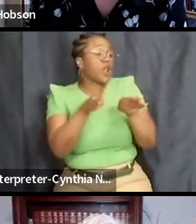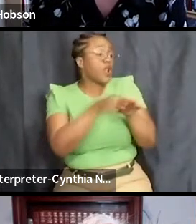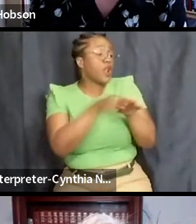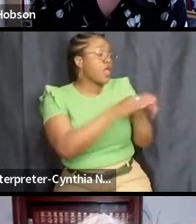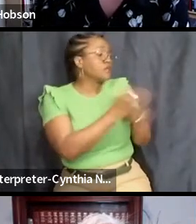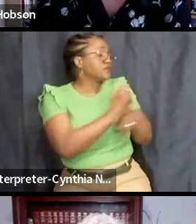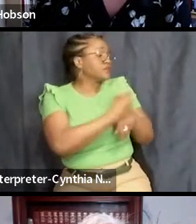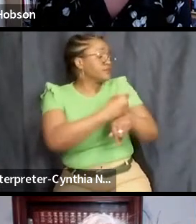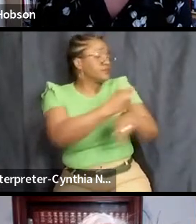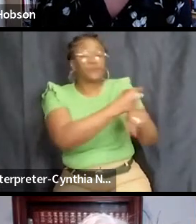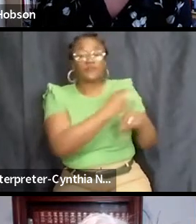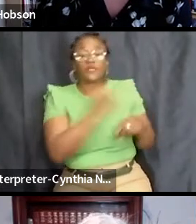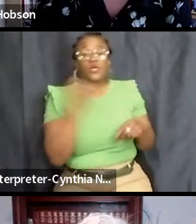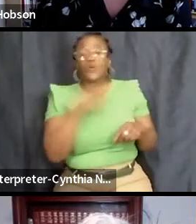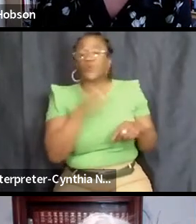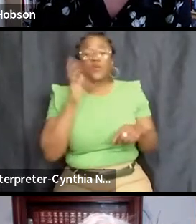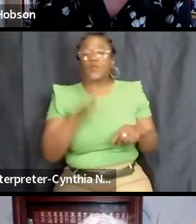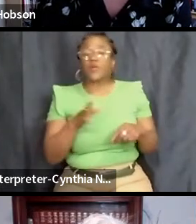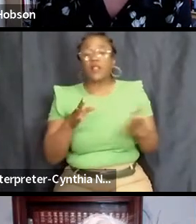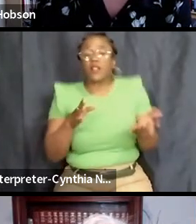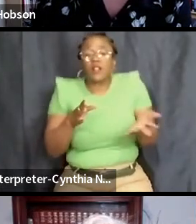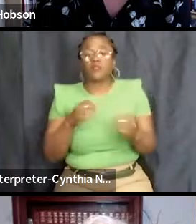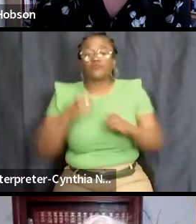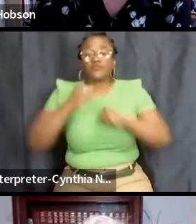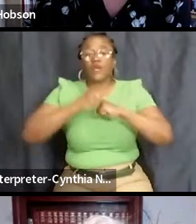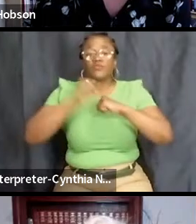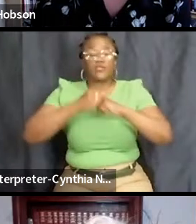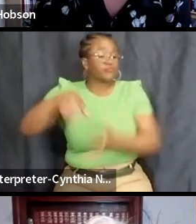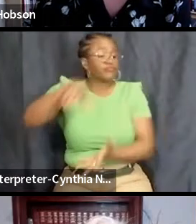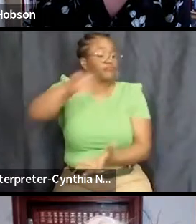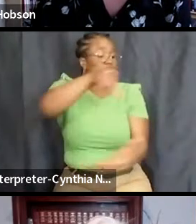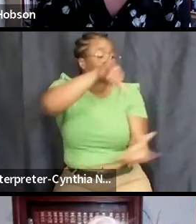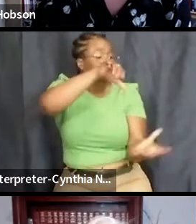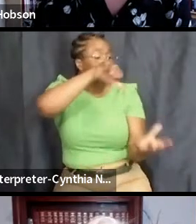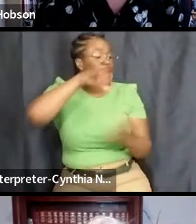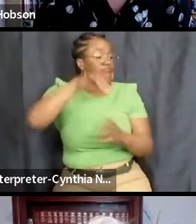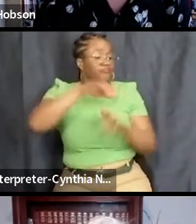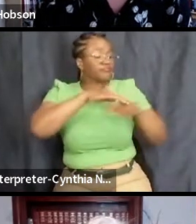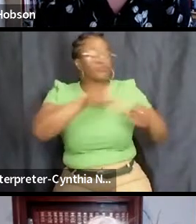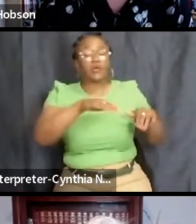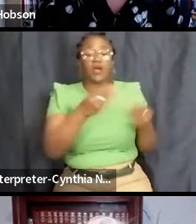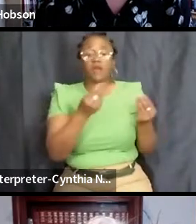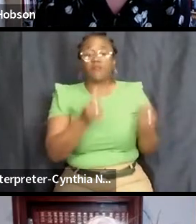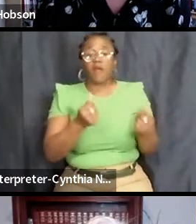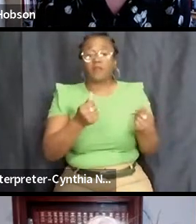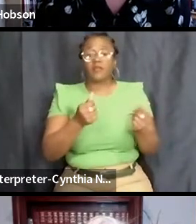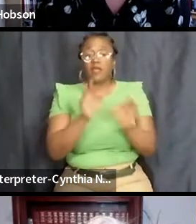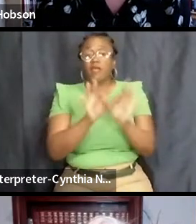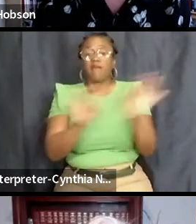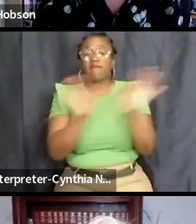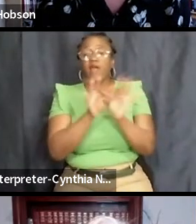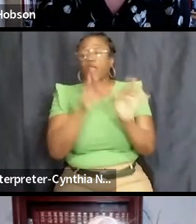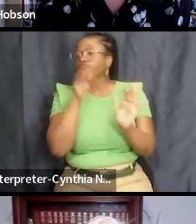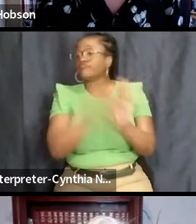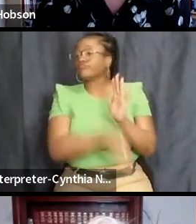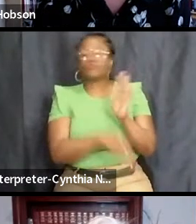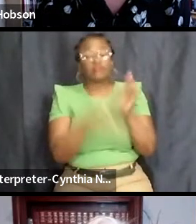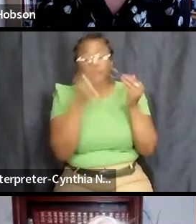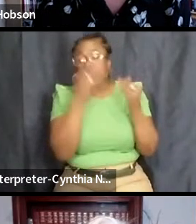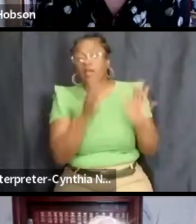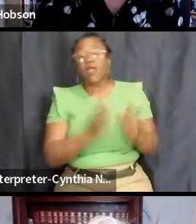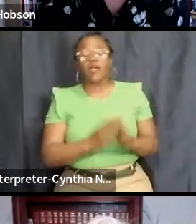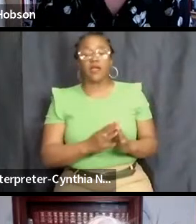just gonna fill the pool with concrete. We're just gonna let our property values go down, right?